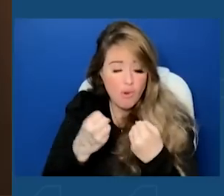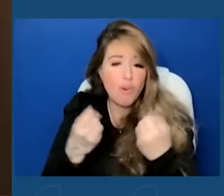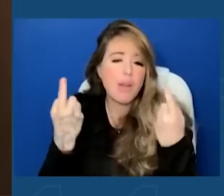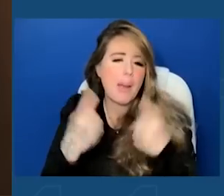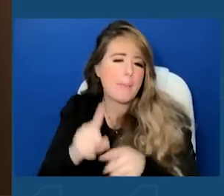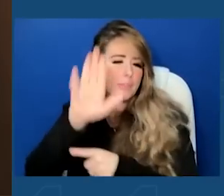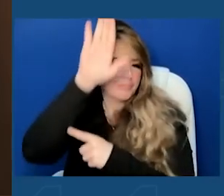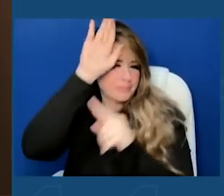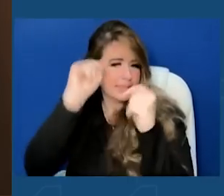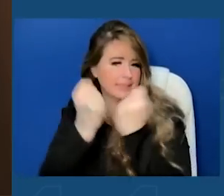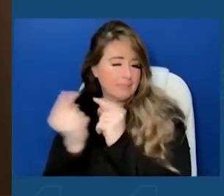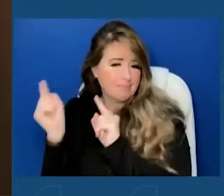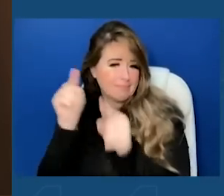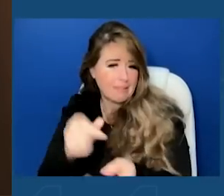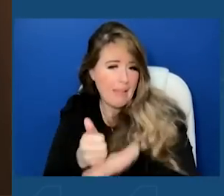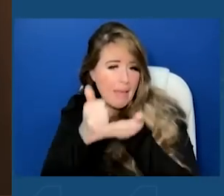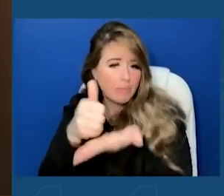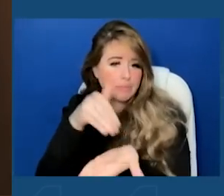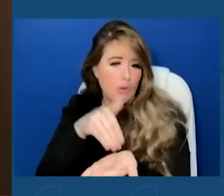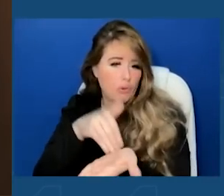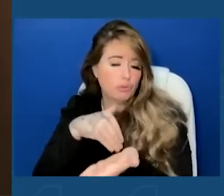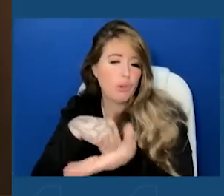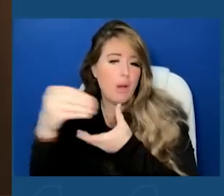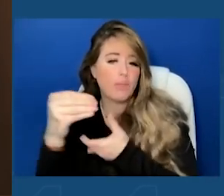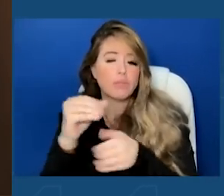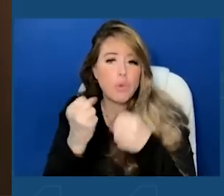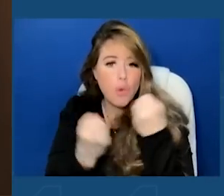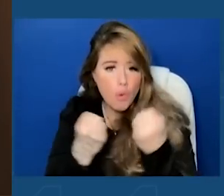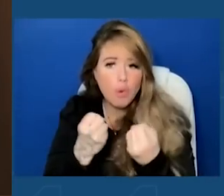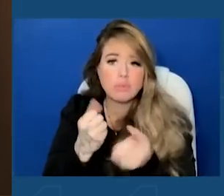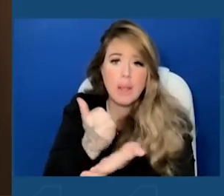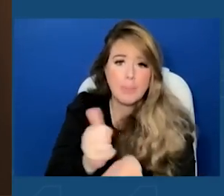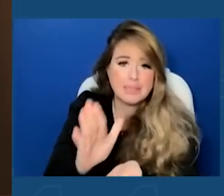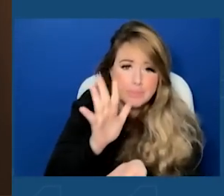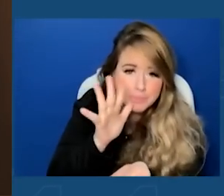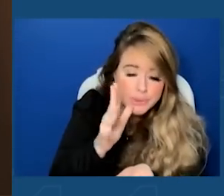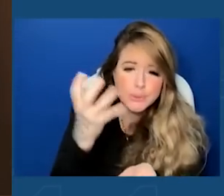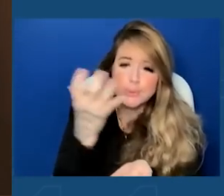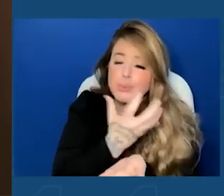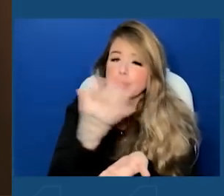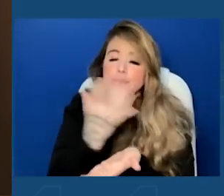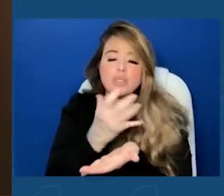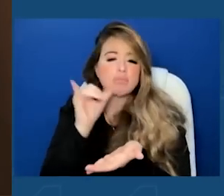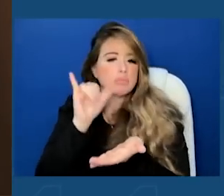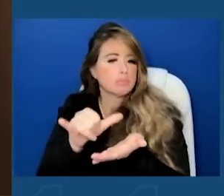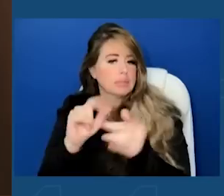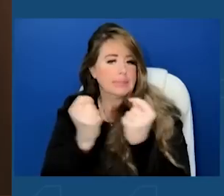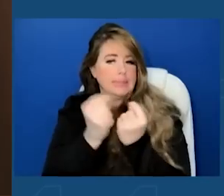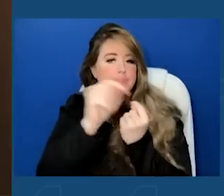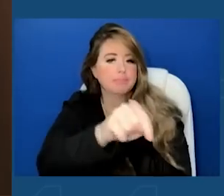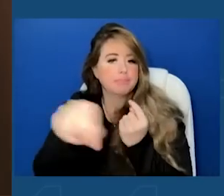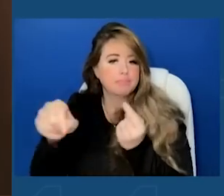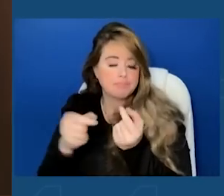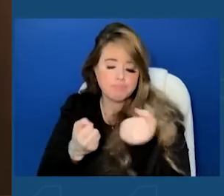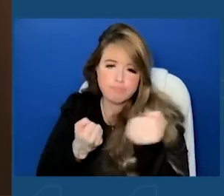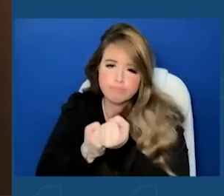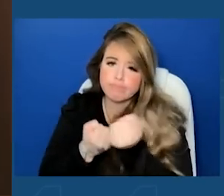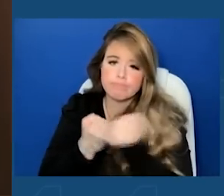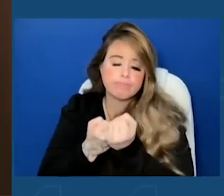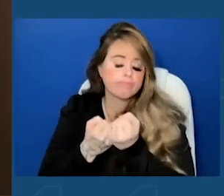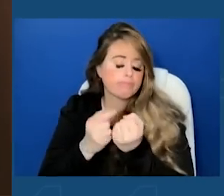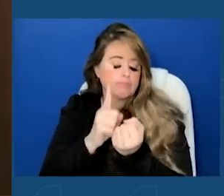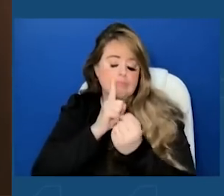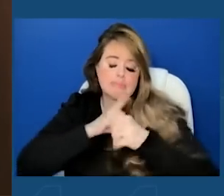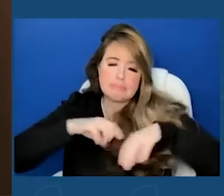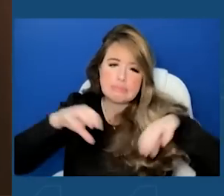doing an extraordinary job. I don't think a lot of people talk about the state fire teams, but they have been everywhere, really the backbone of this operation for us.